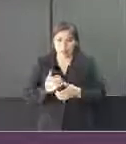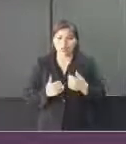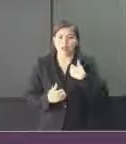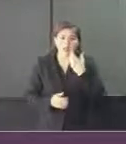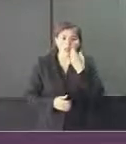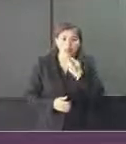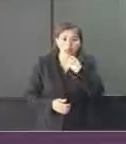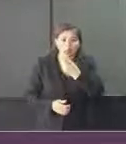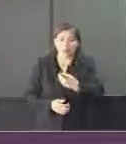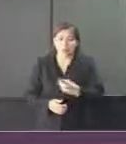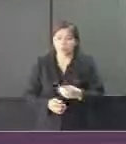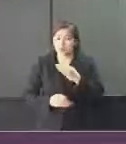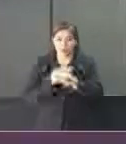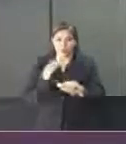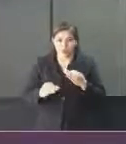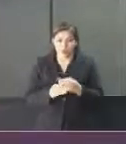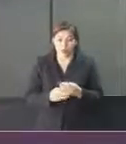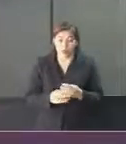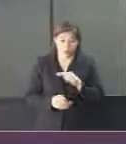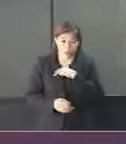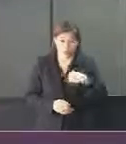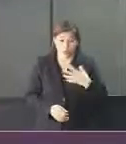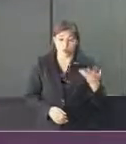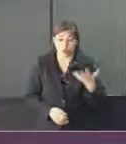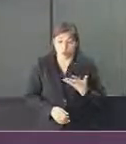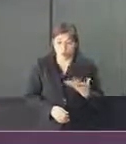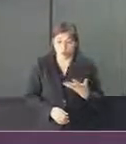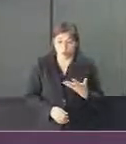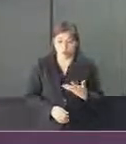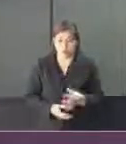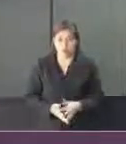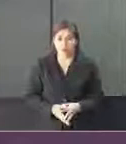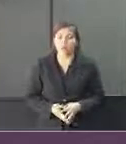to wrap up, I'd like to tell you that everything we are doing